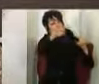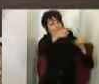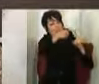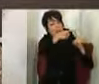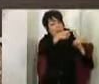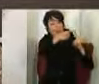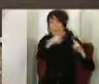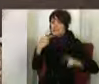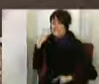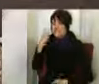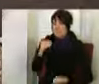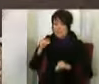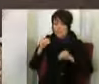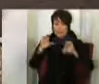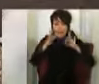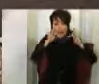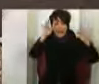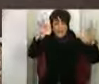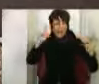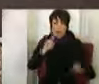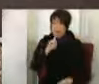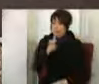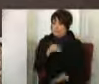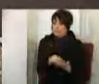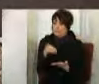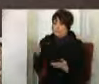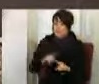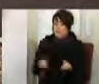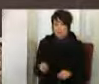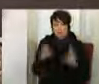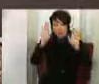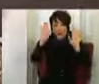those lights go on. It must have cost them a fortune, but it was great to watch